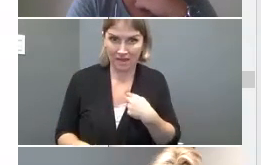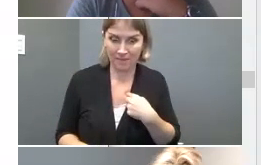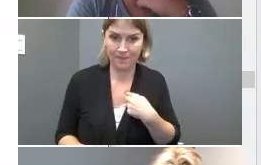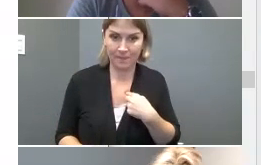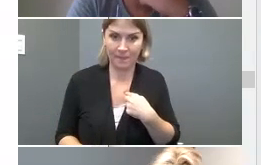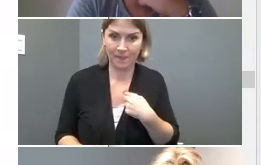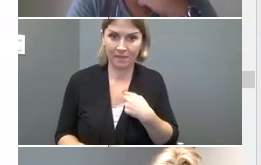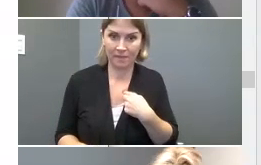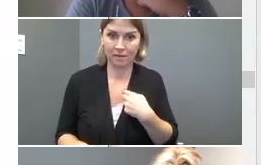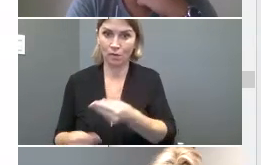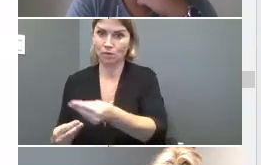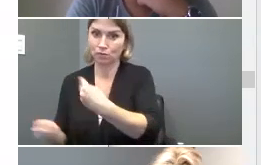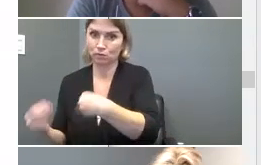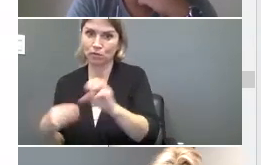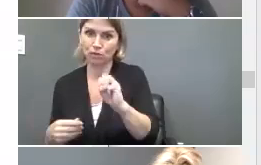Swapping.